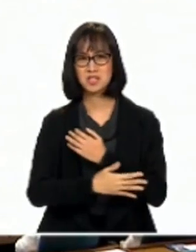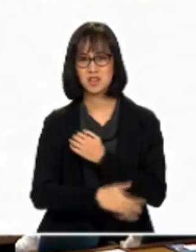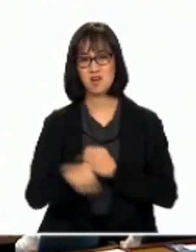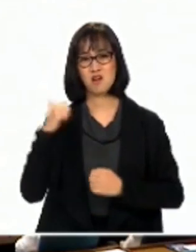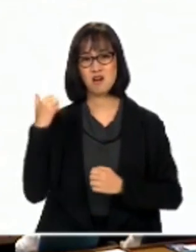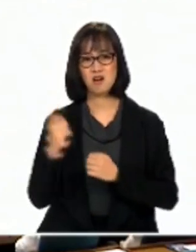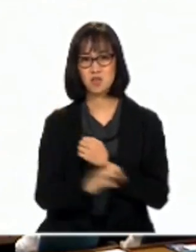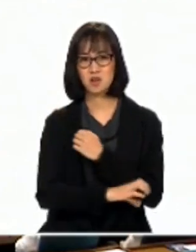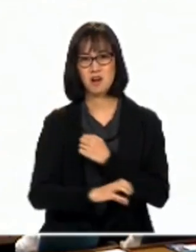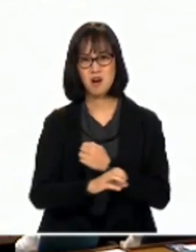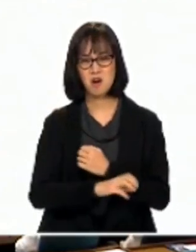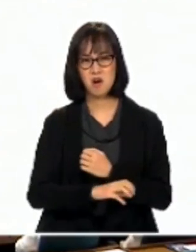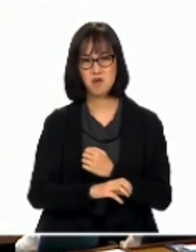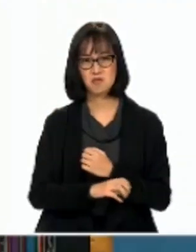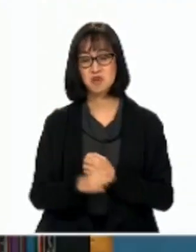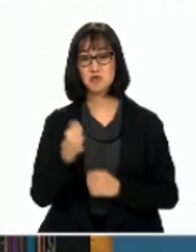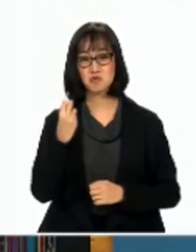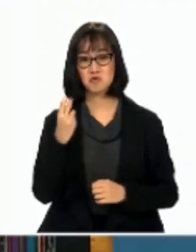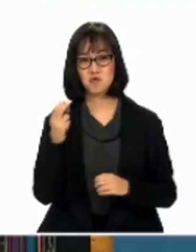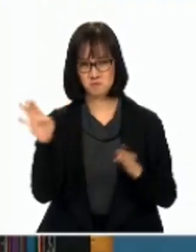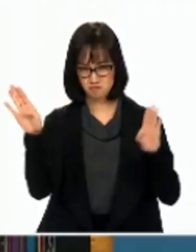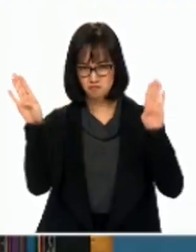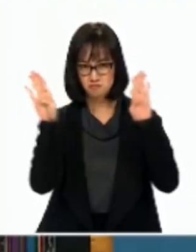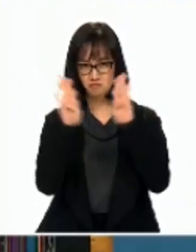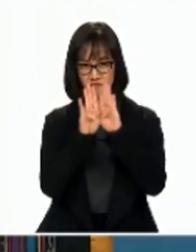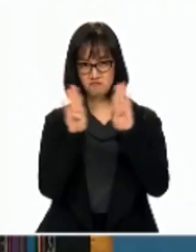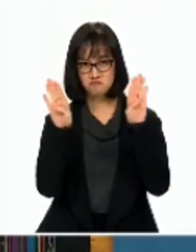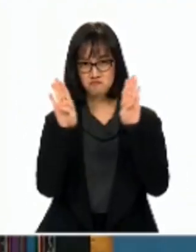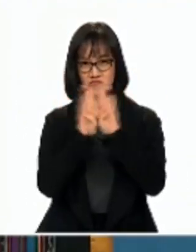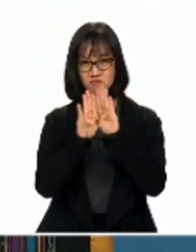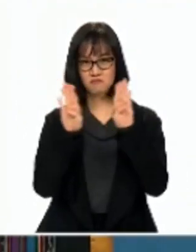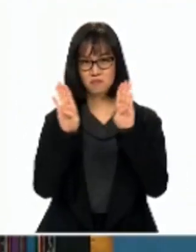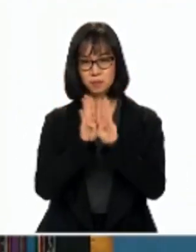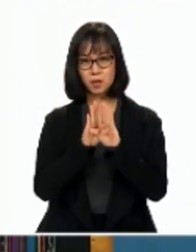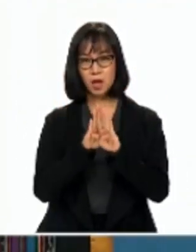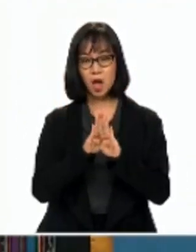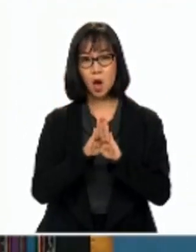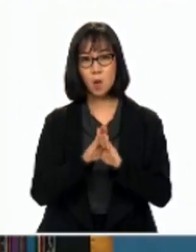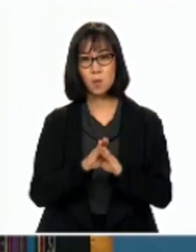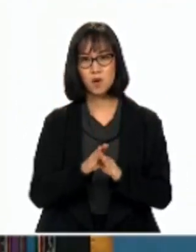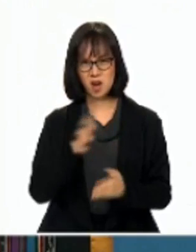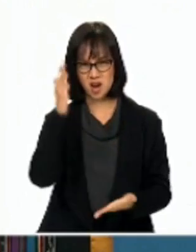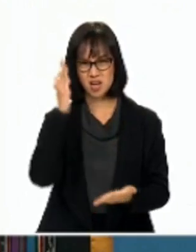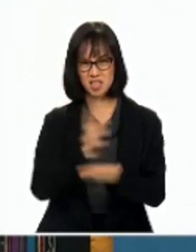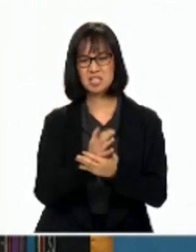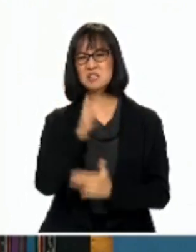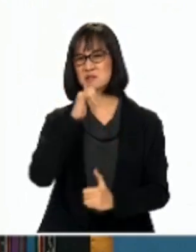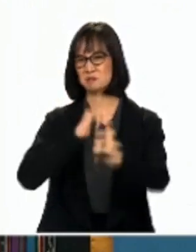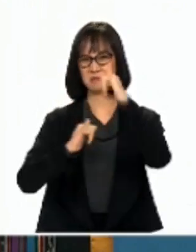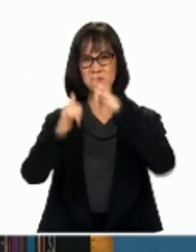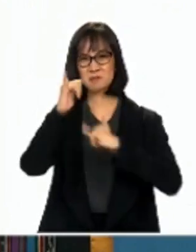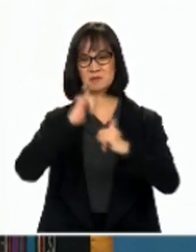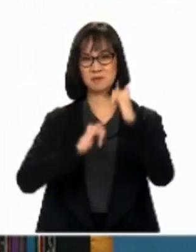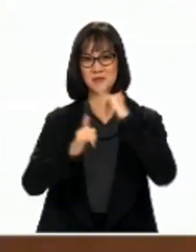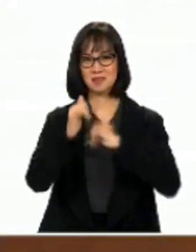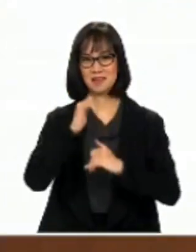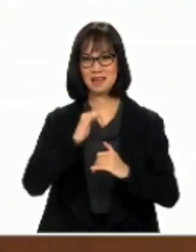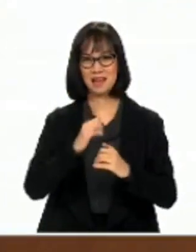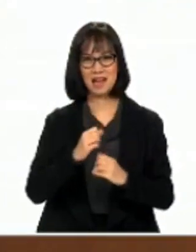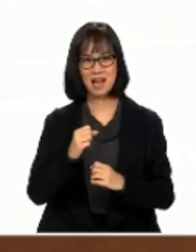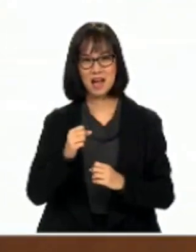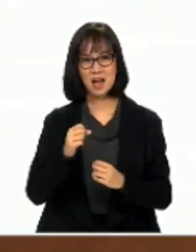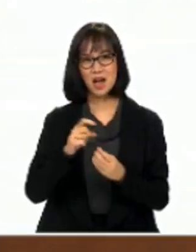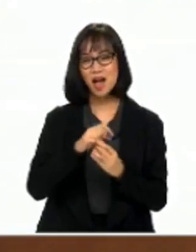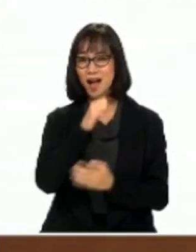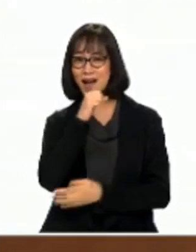ba? Alas 12, sarado na talaga. Well, you have to stop drinking. And jukebox, they're only